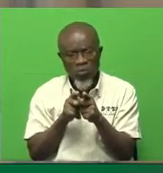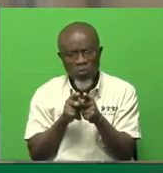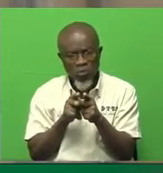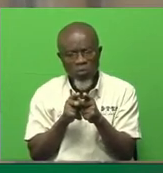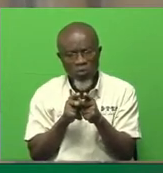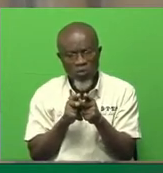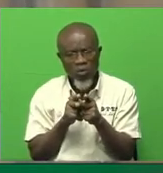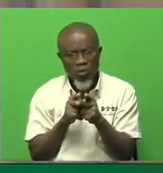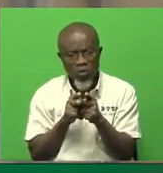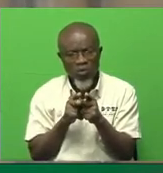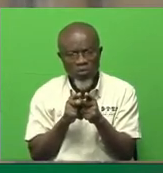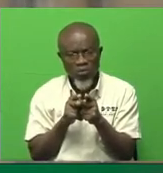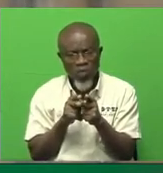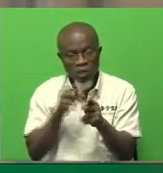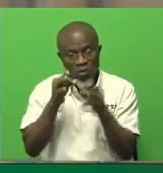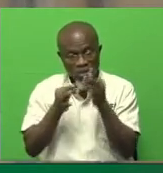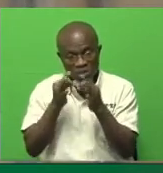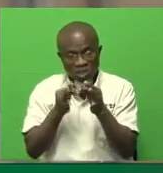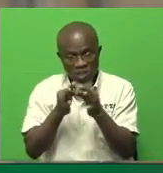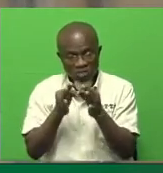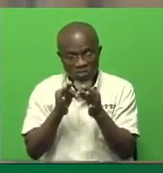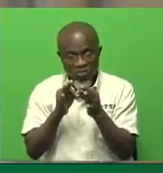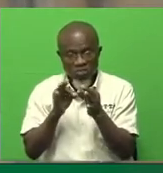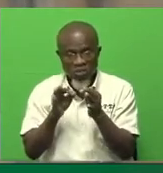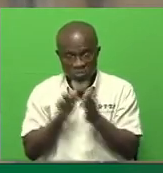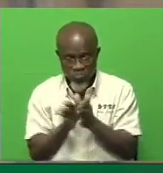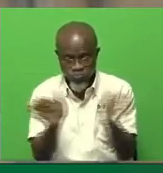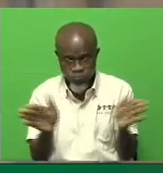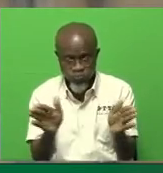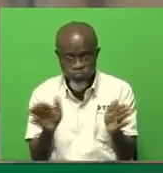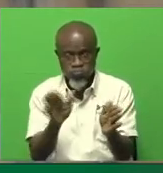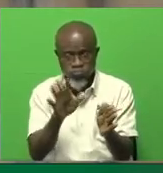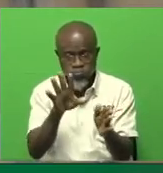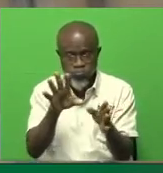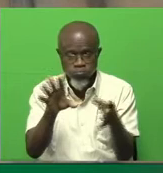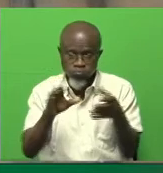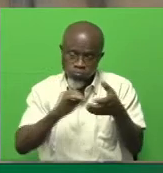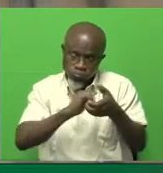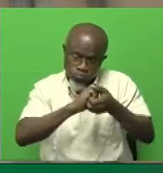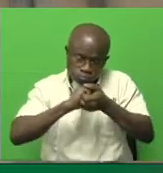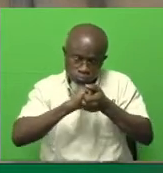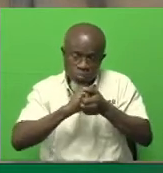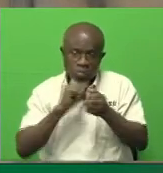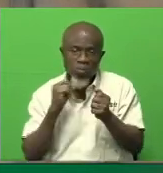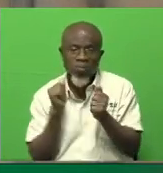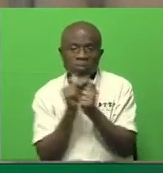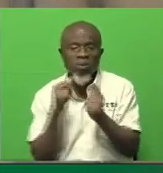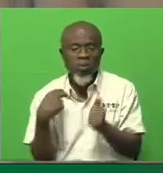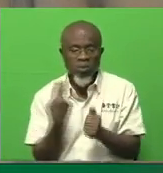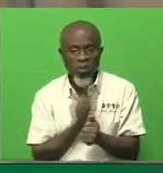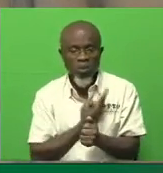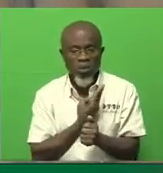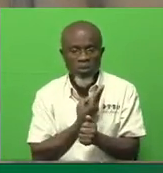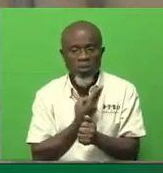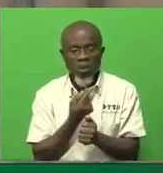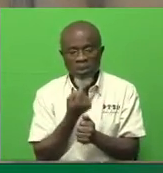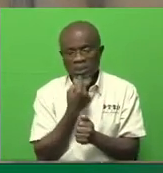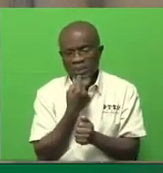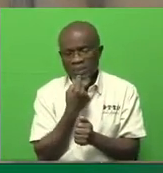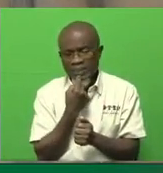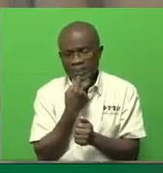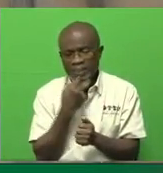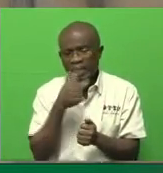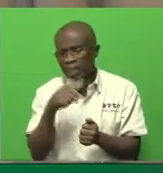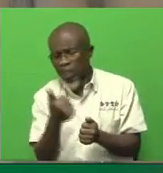if the population partners with us and for that I refer briefly to read into the hand side a letter